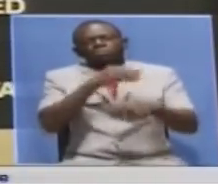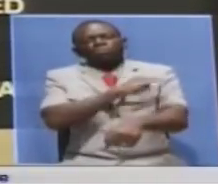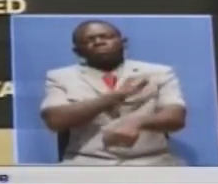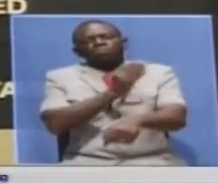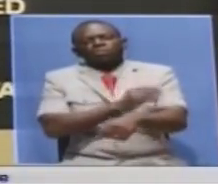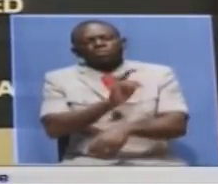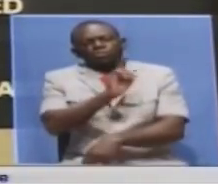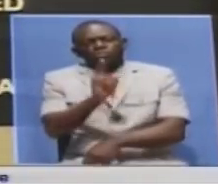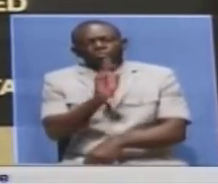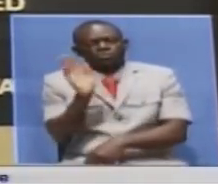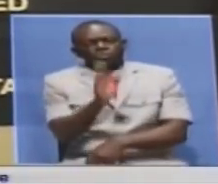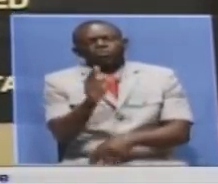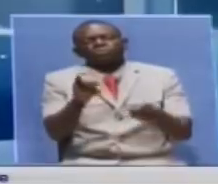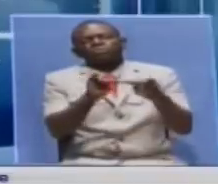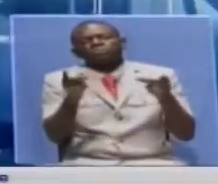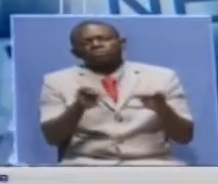development.